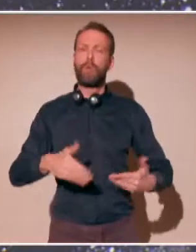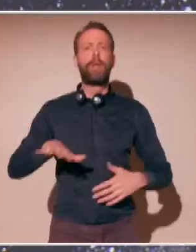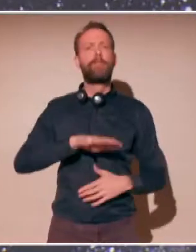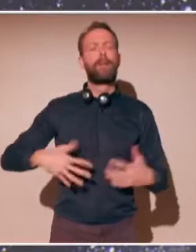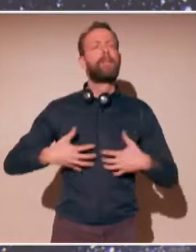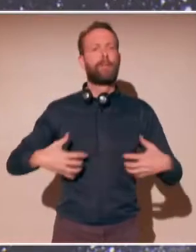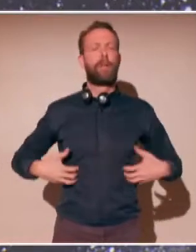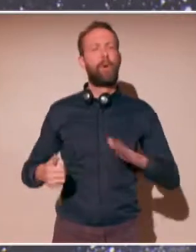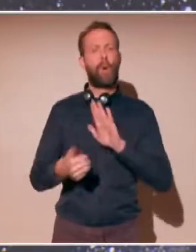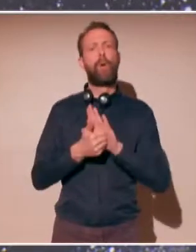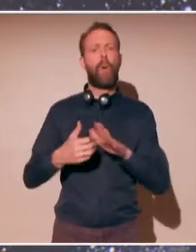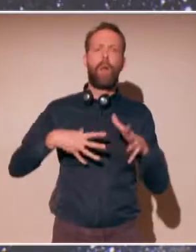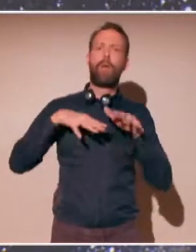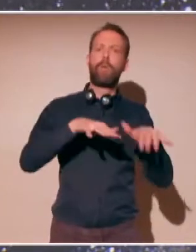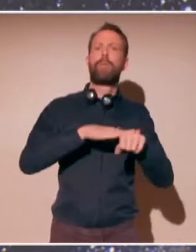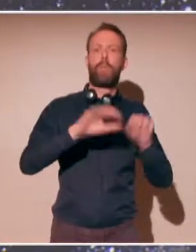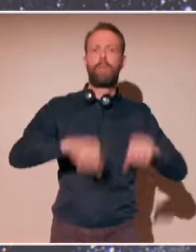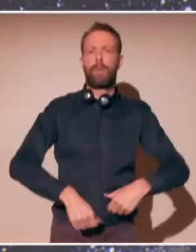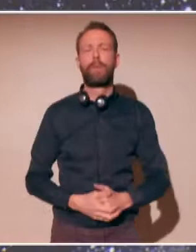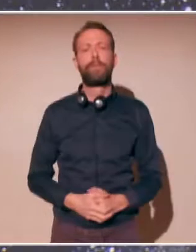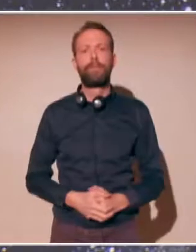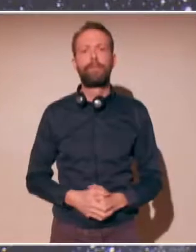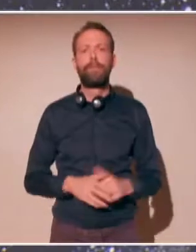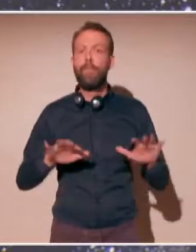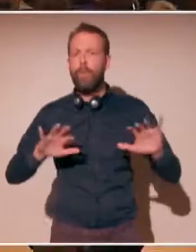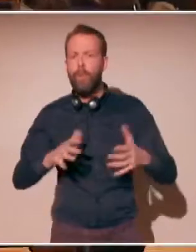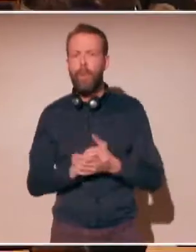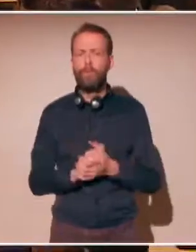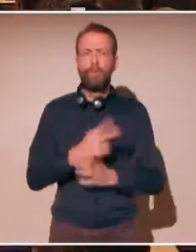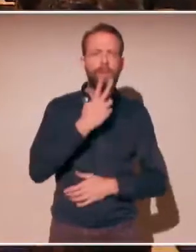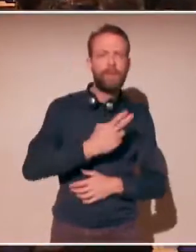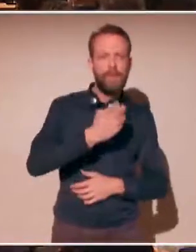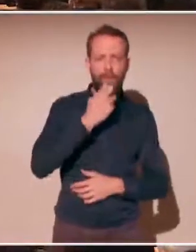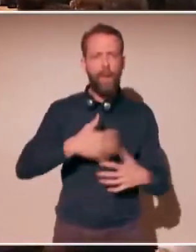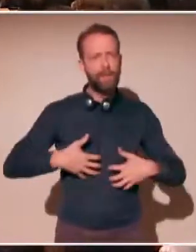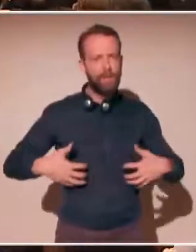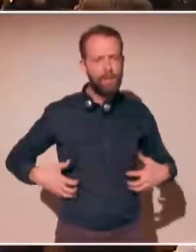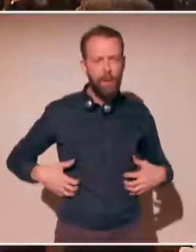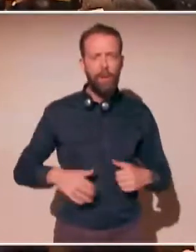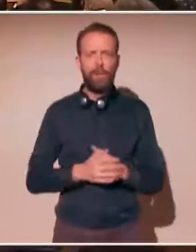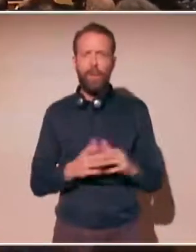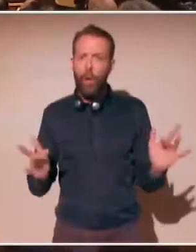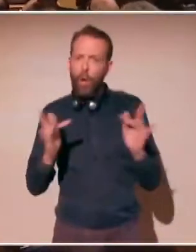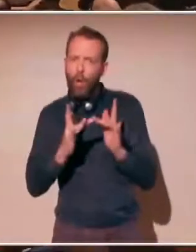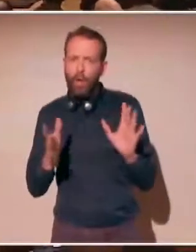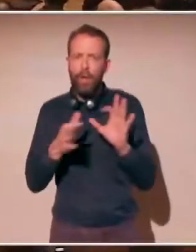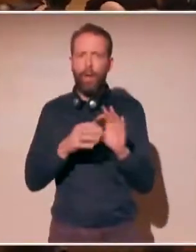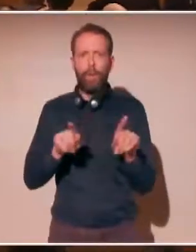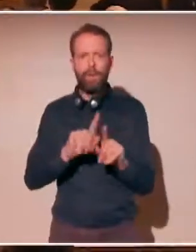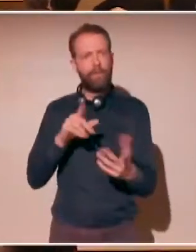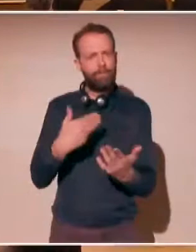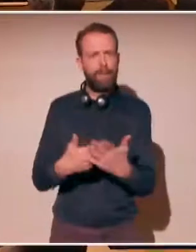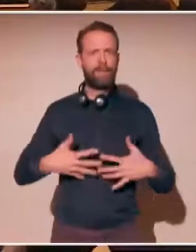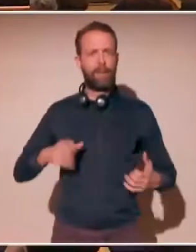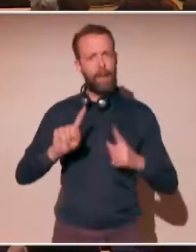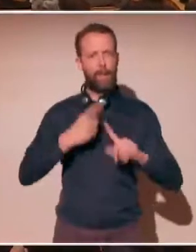understood that in the world in which we live today, scientists also have a role to play. And we have